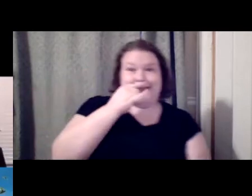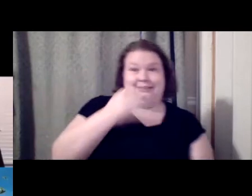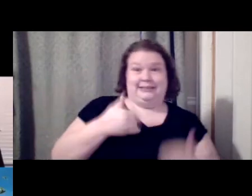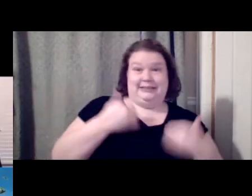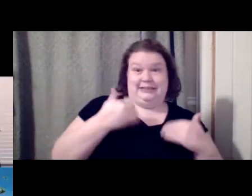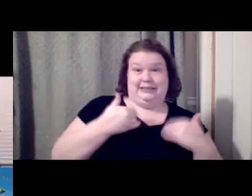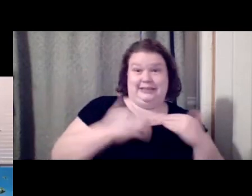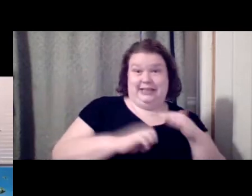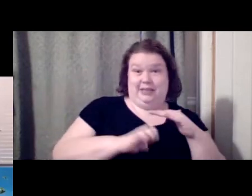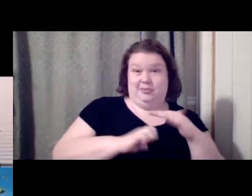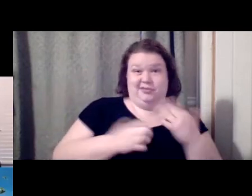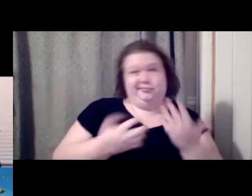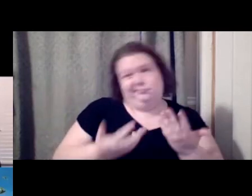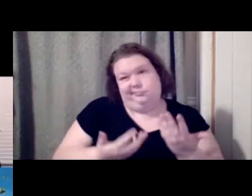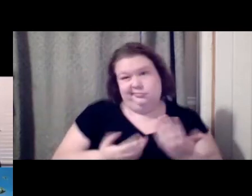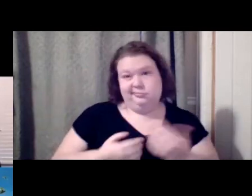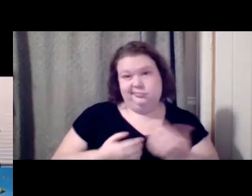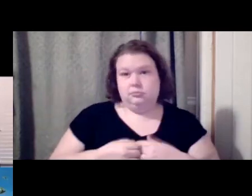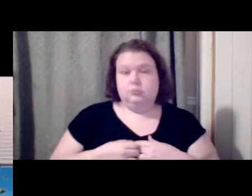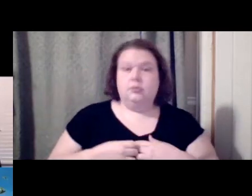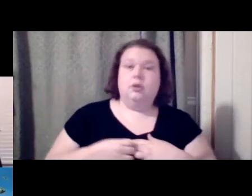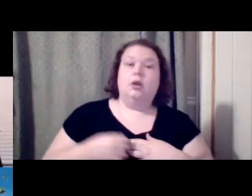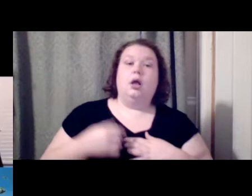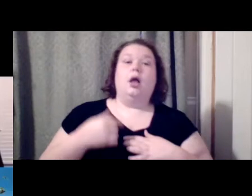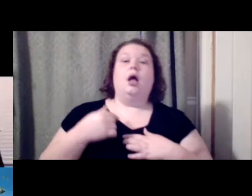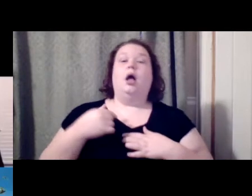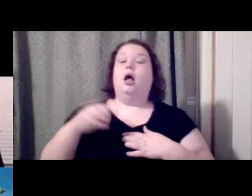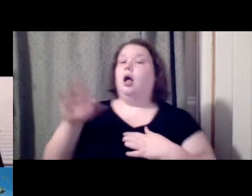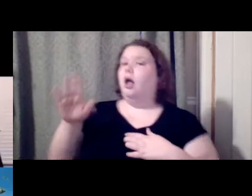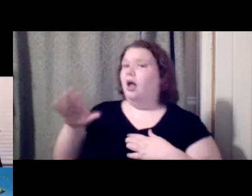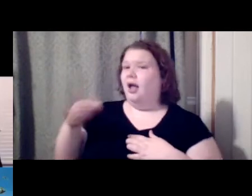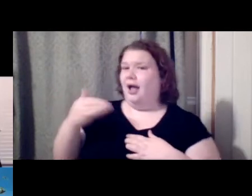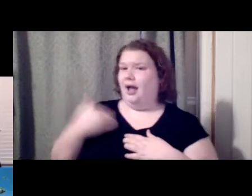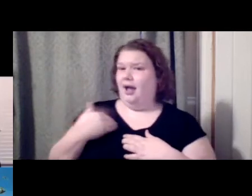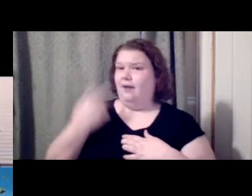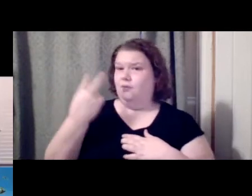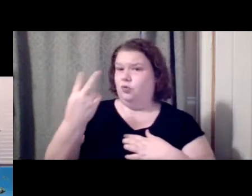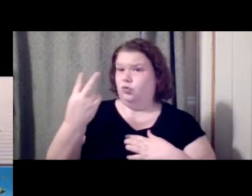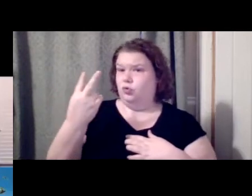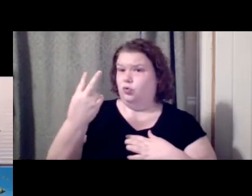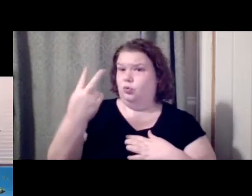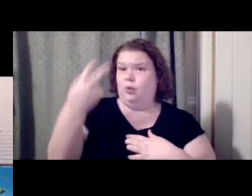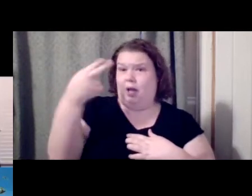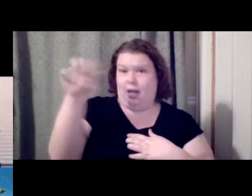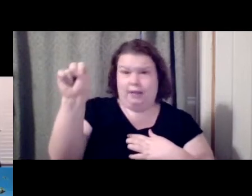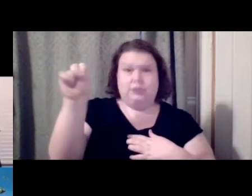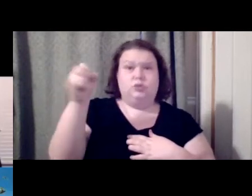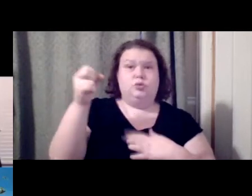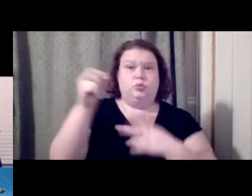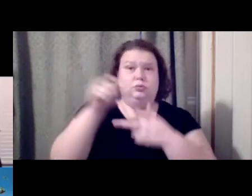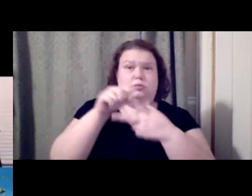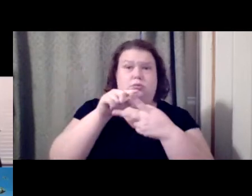I have two high schoolers and a middle schooler, and you know,